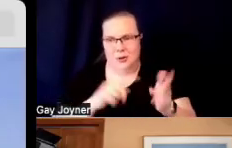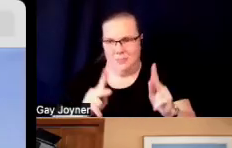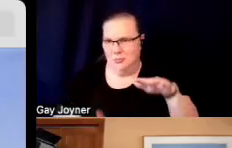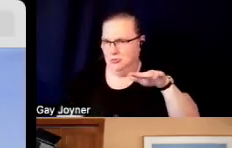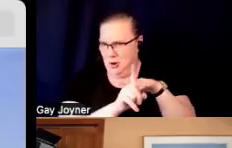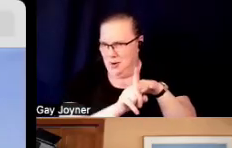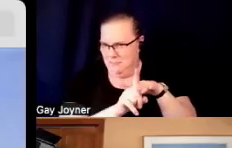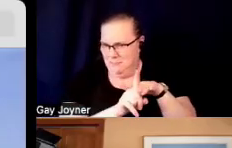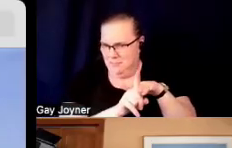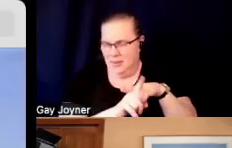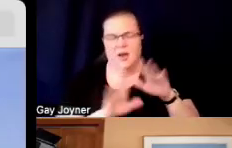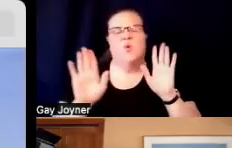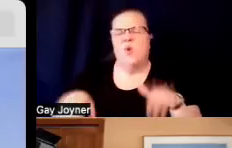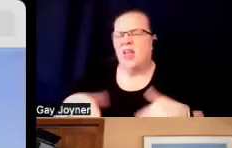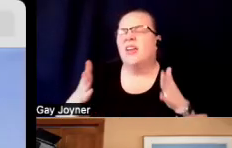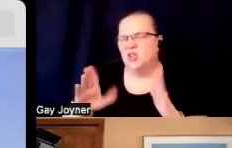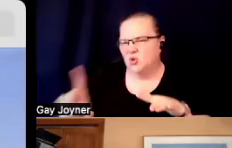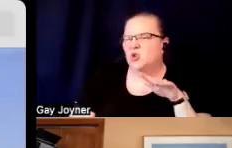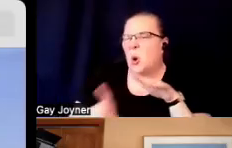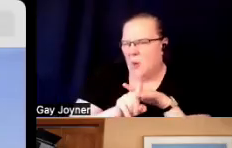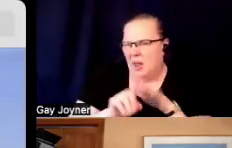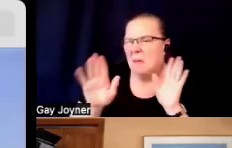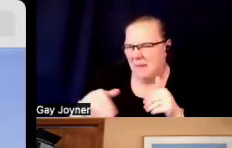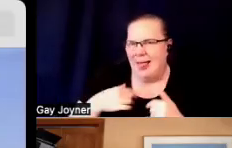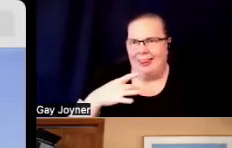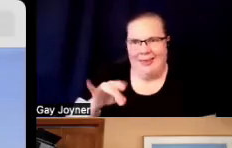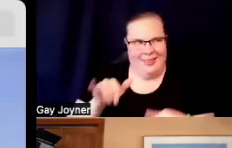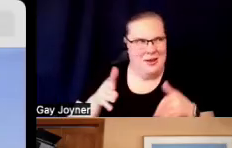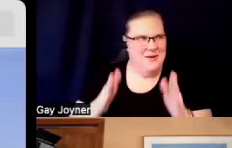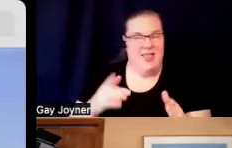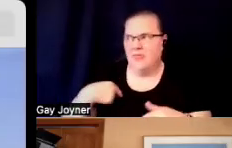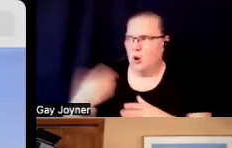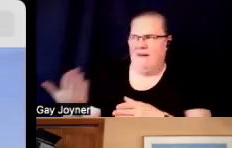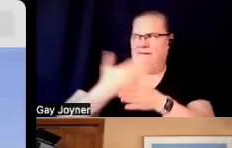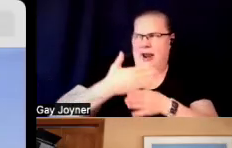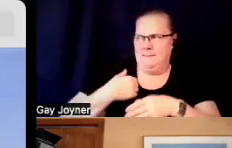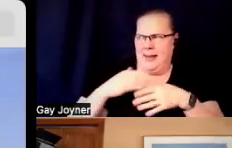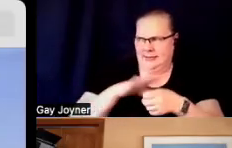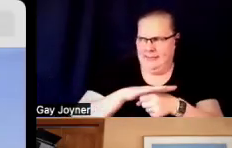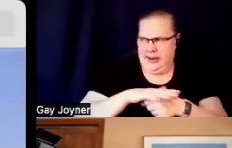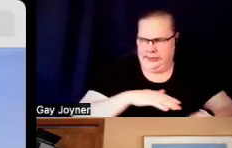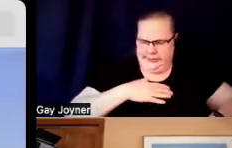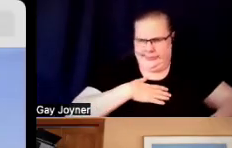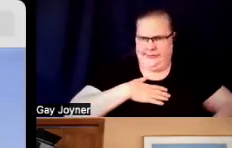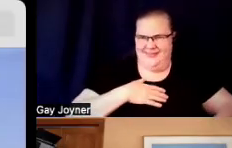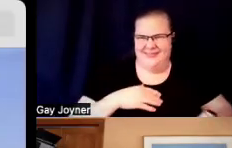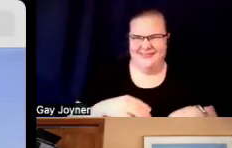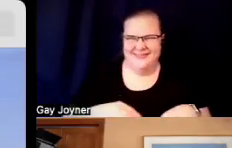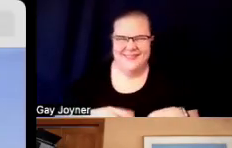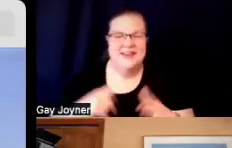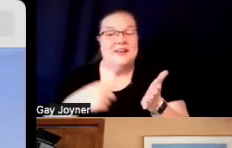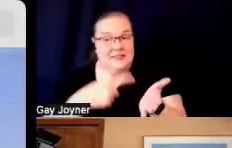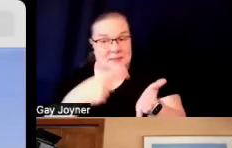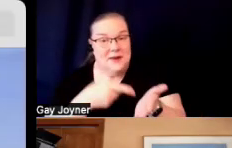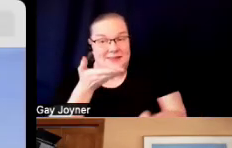way there. that they'll show up. The way you said it, they're invading my space. Well, sometimes they need to be there,